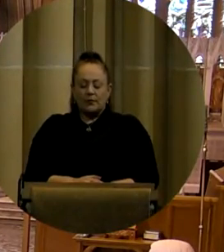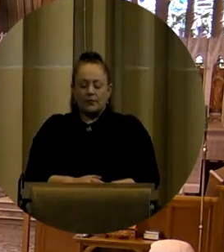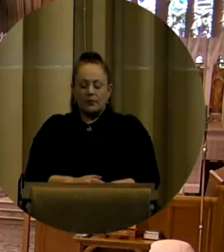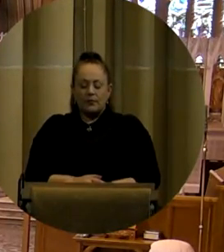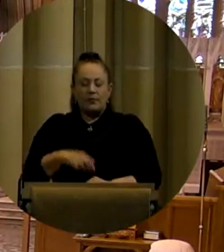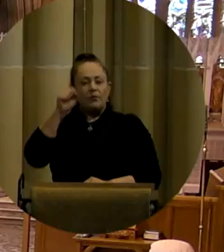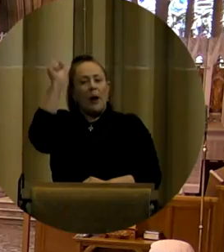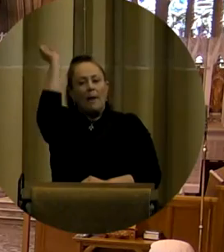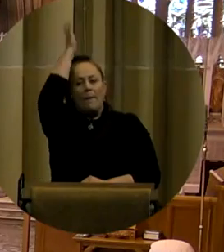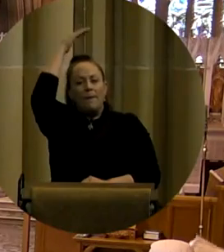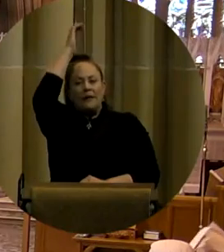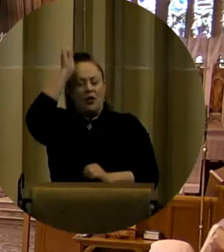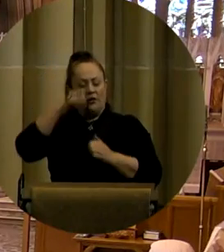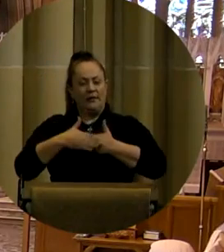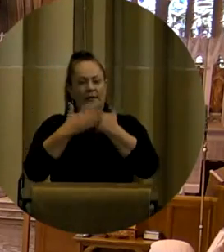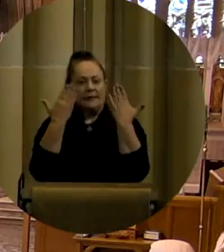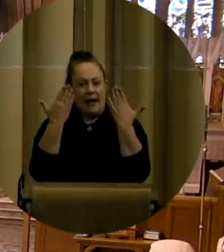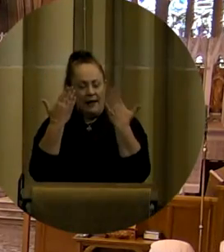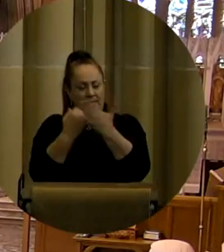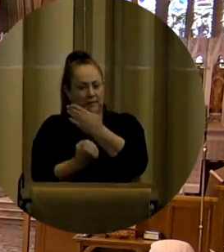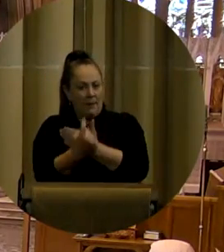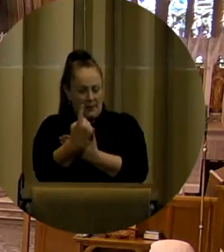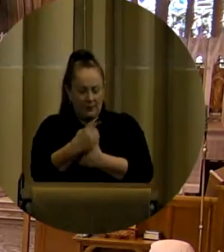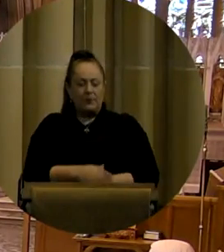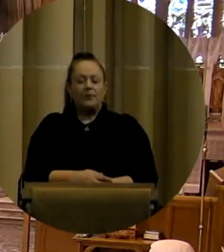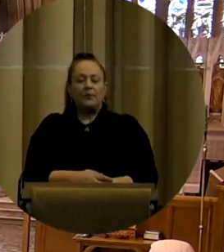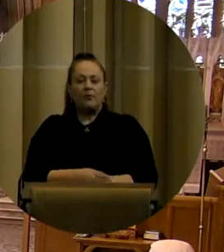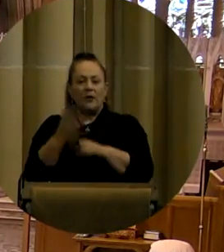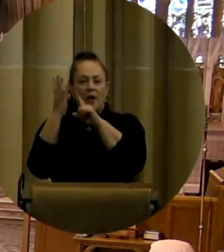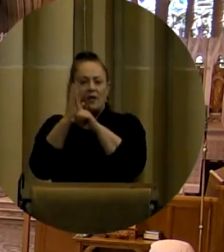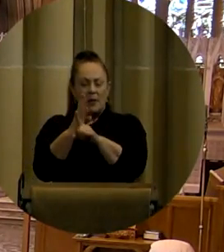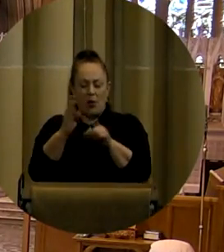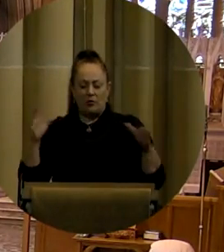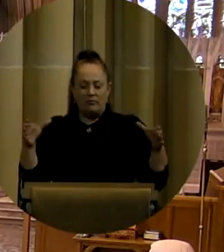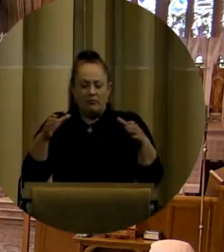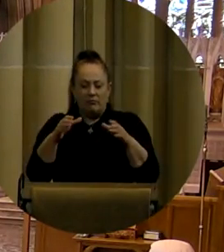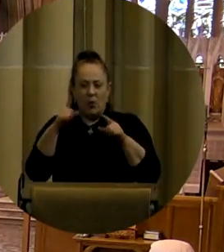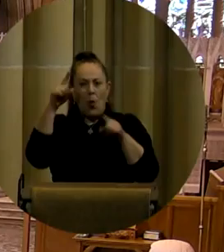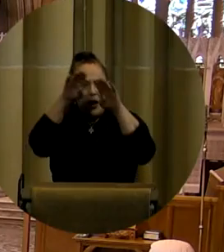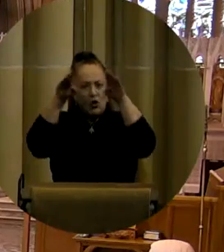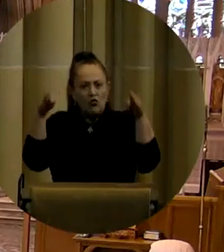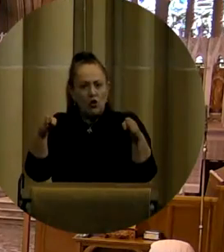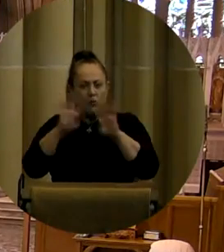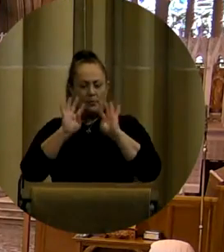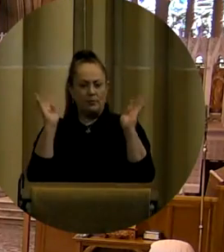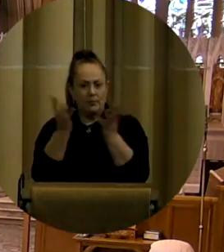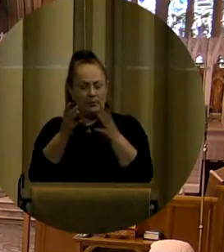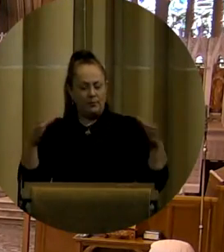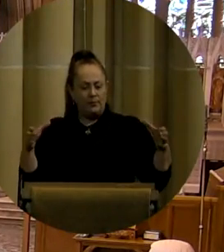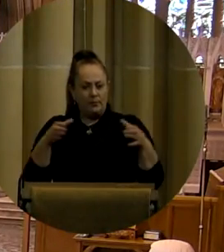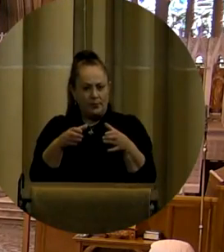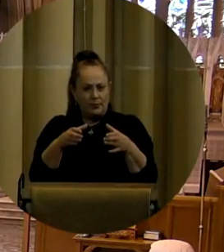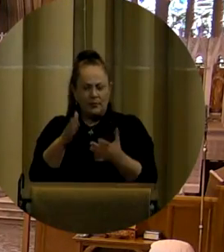When Pentecost Day came round, the apostles had all met in one room, when